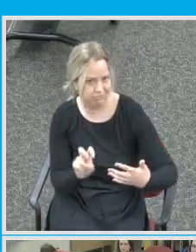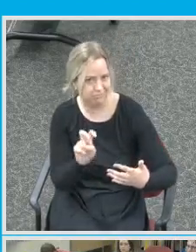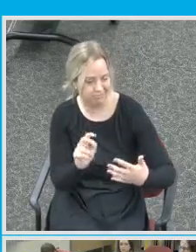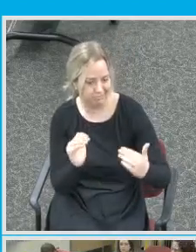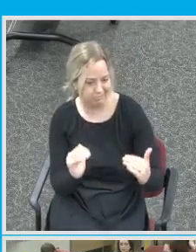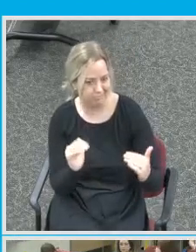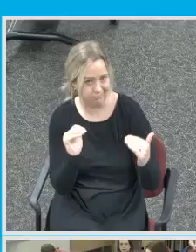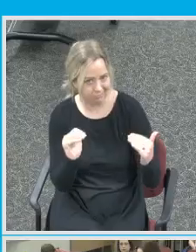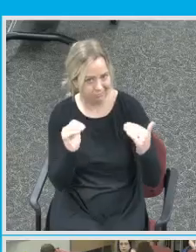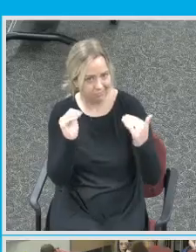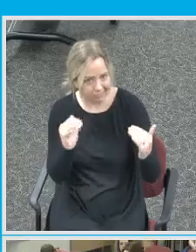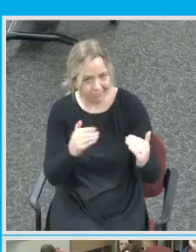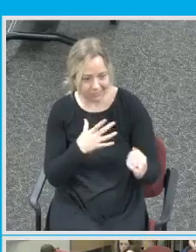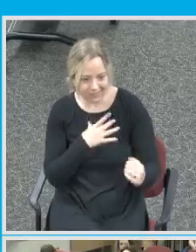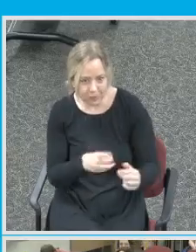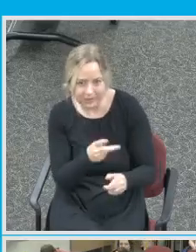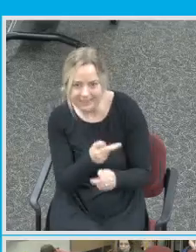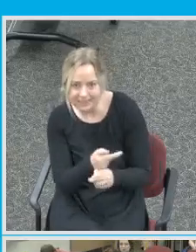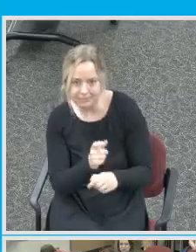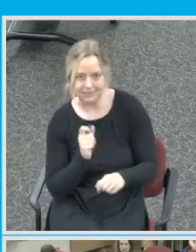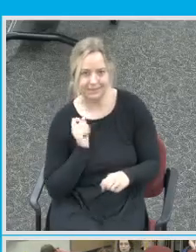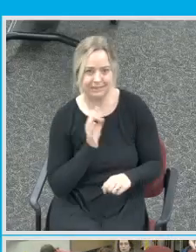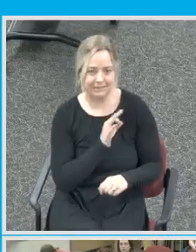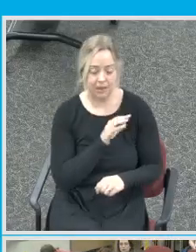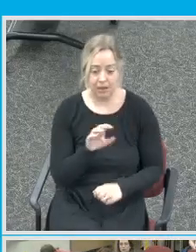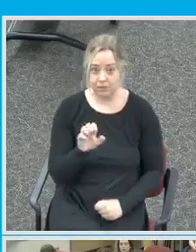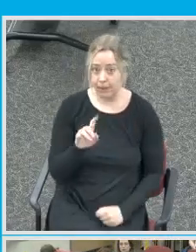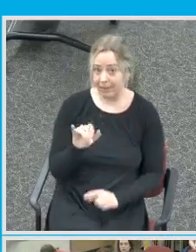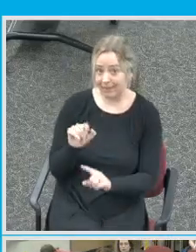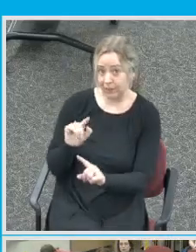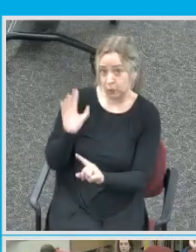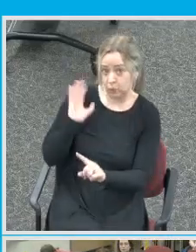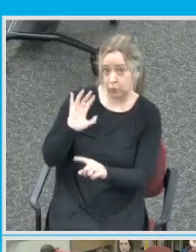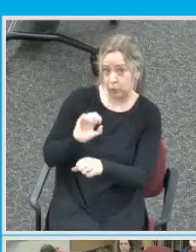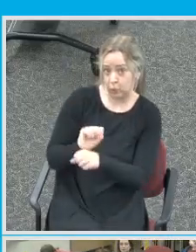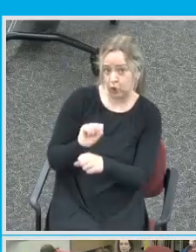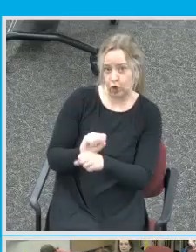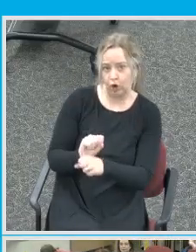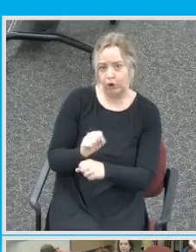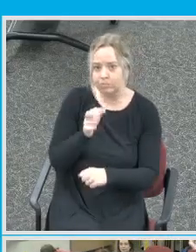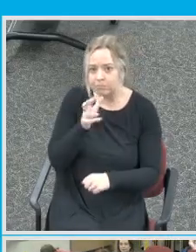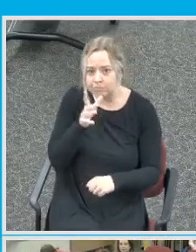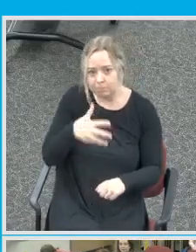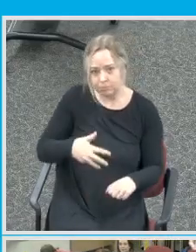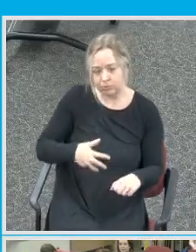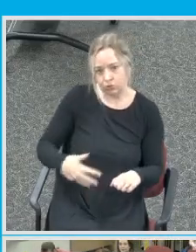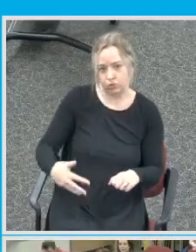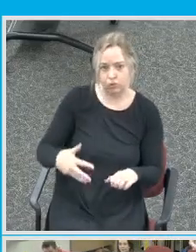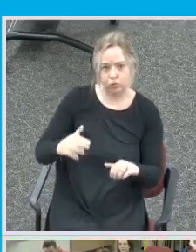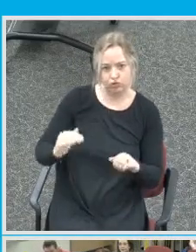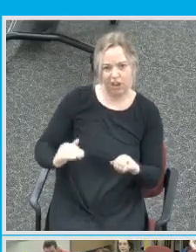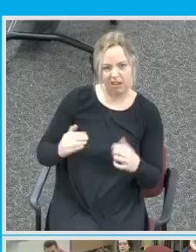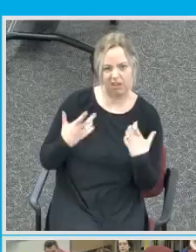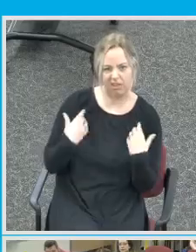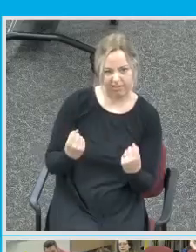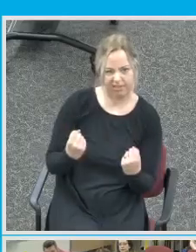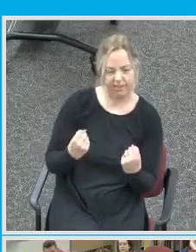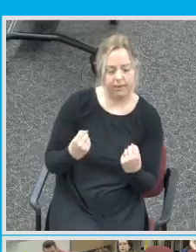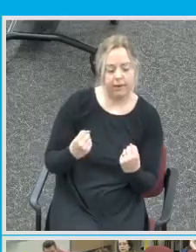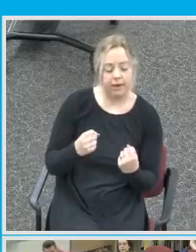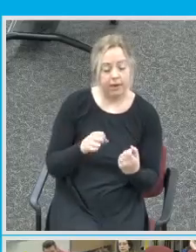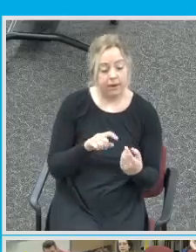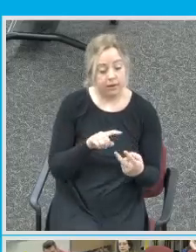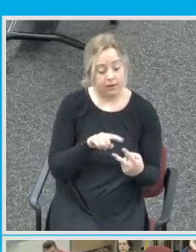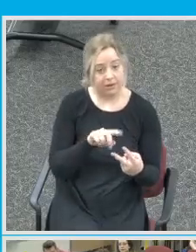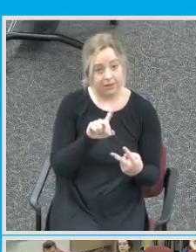as just retention. And Emily used to oversee our maternal child health area, and Daisha used